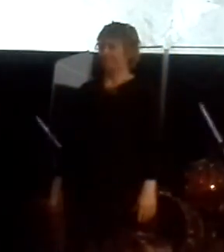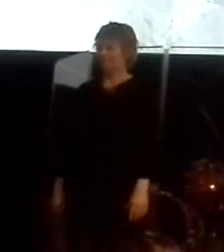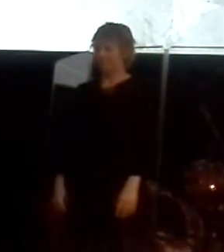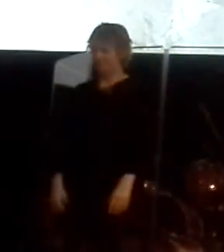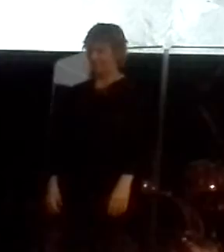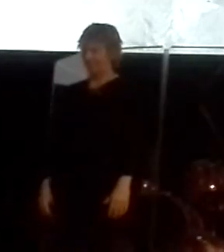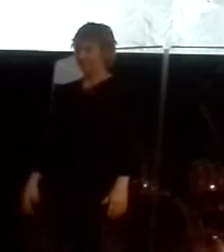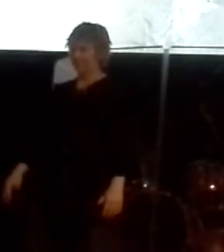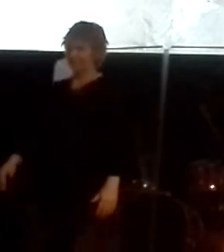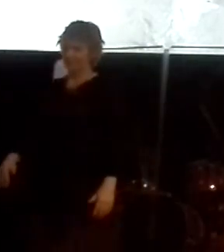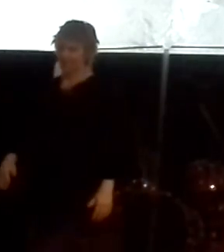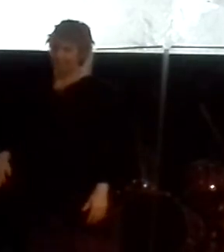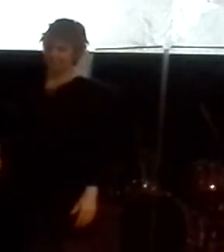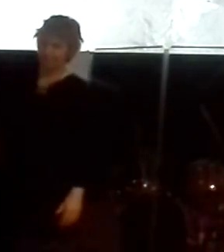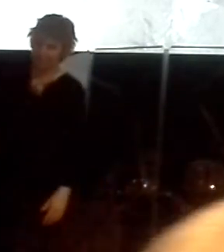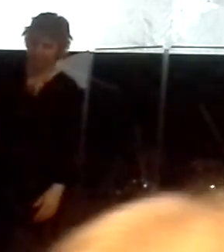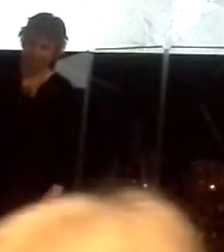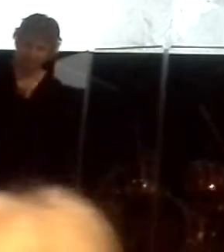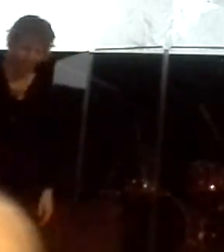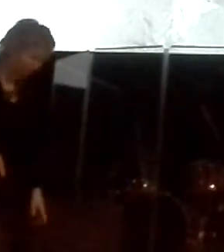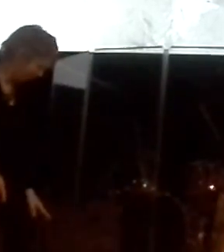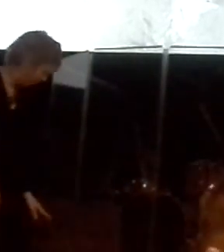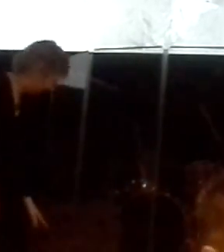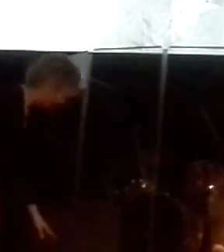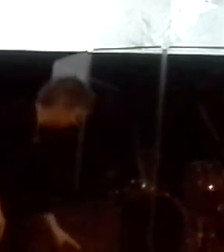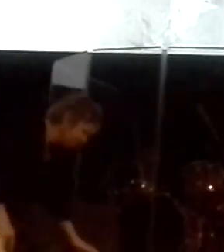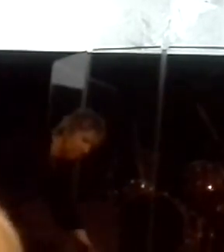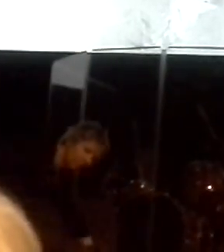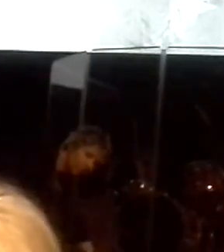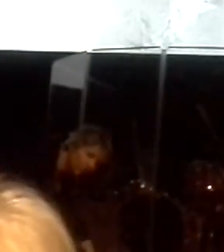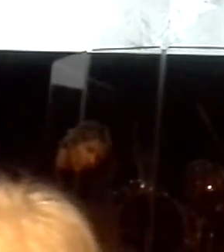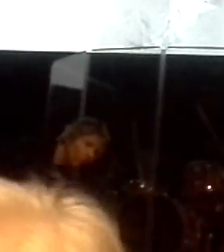So, I'm sorry I couldn't take that picture Oh, I didn't know you had to do signing in between, so